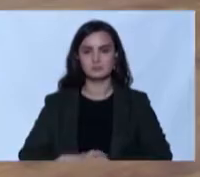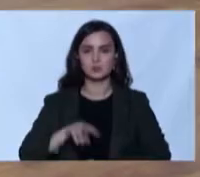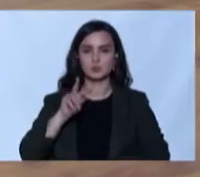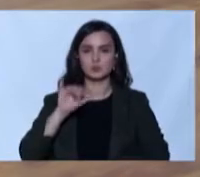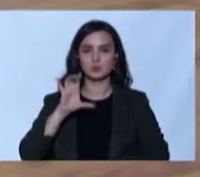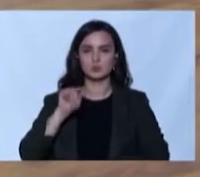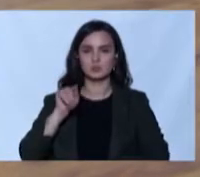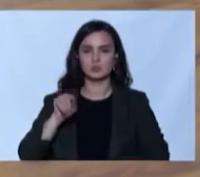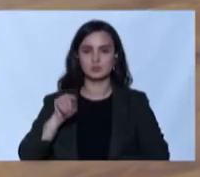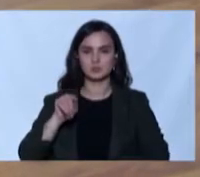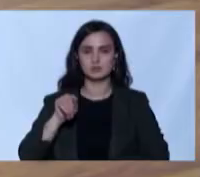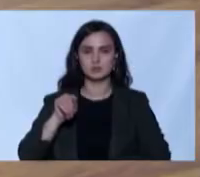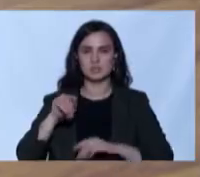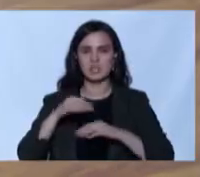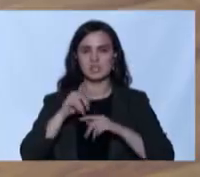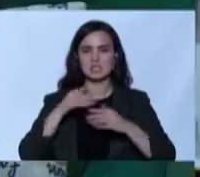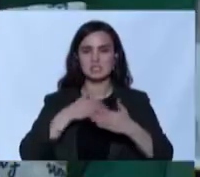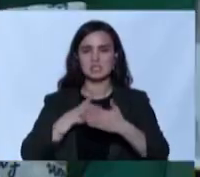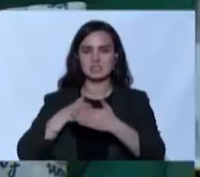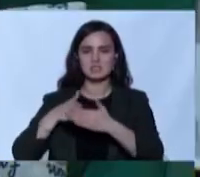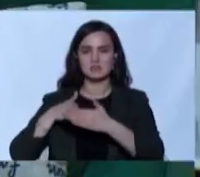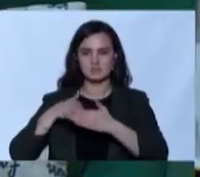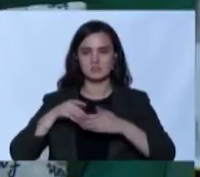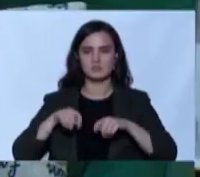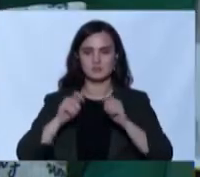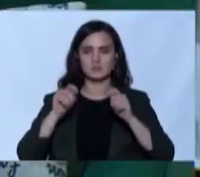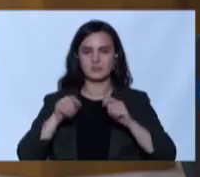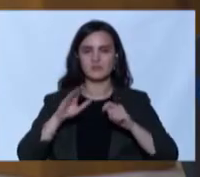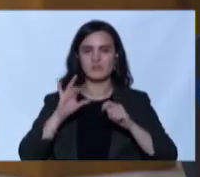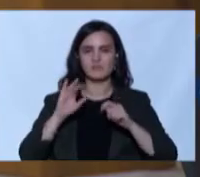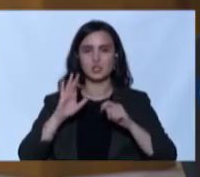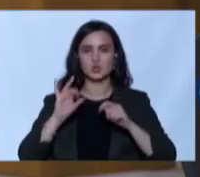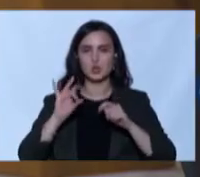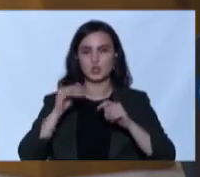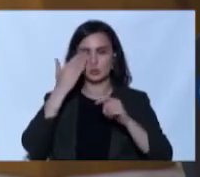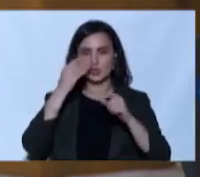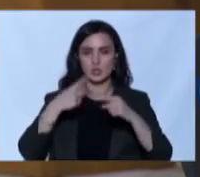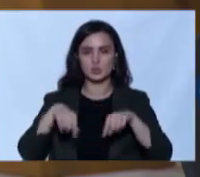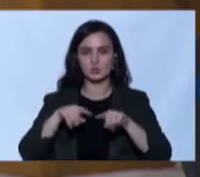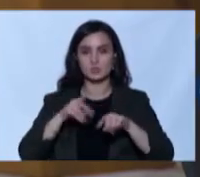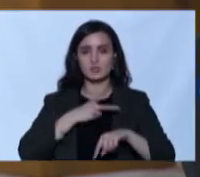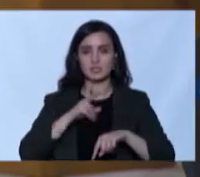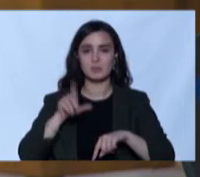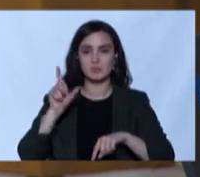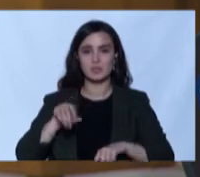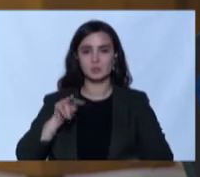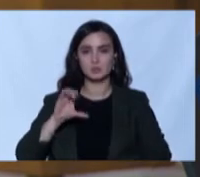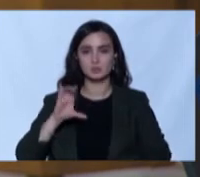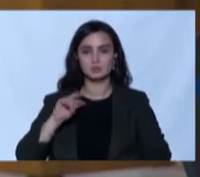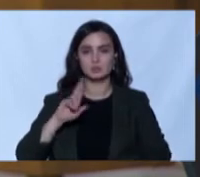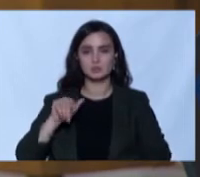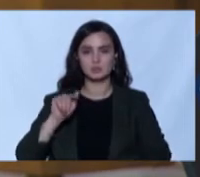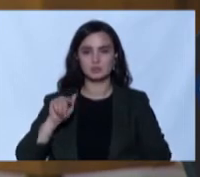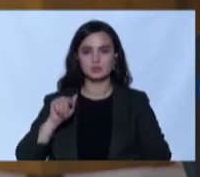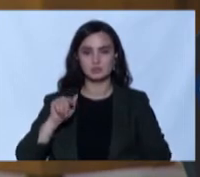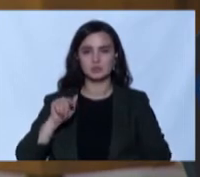Lucy, having broken the bonds of Victorian society, dies and pays the